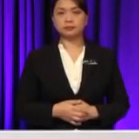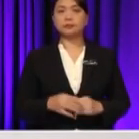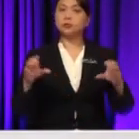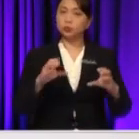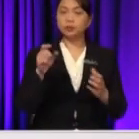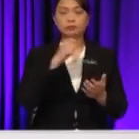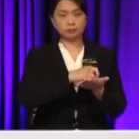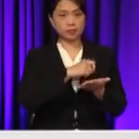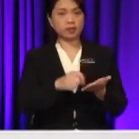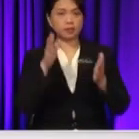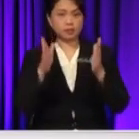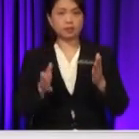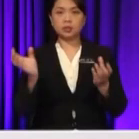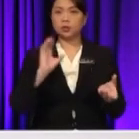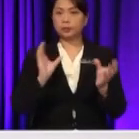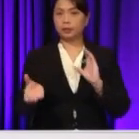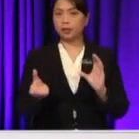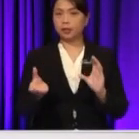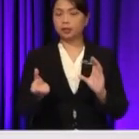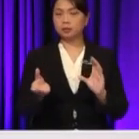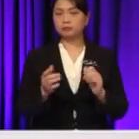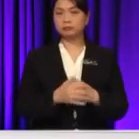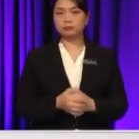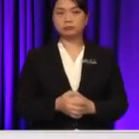communication in paragraph 2?